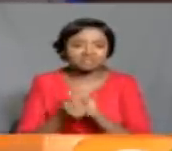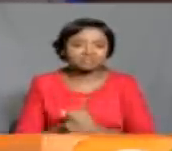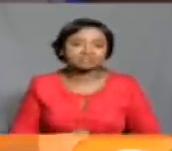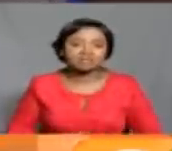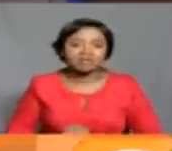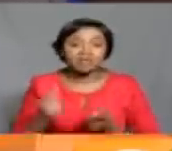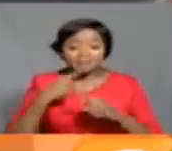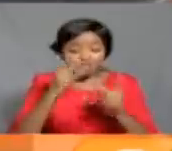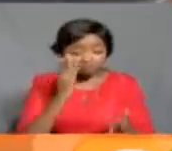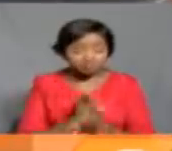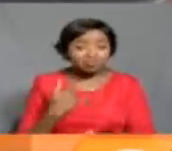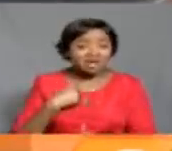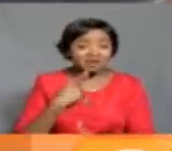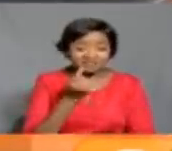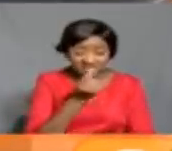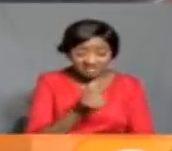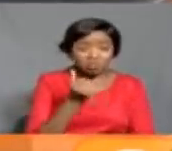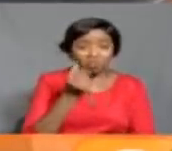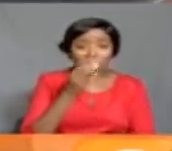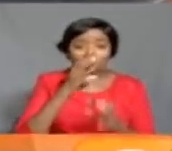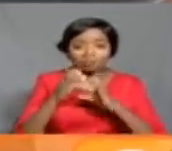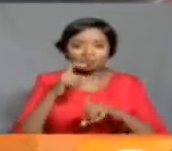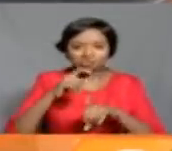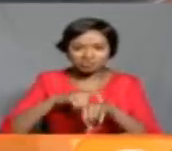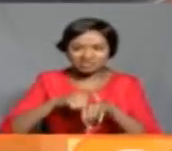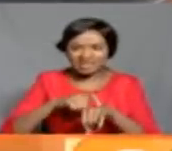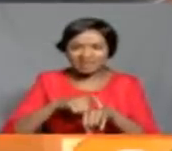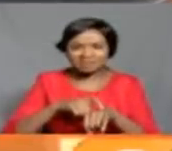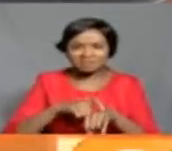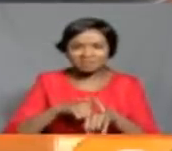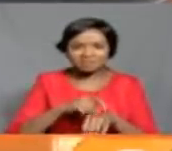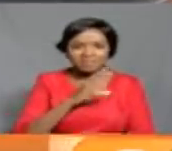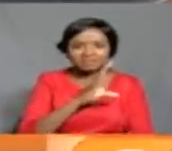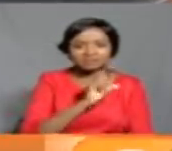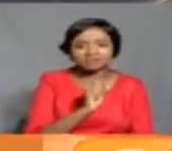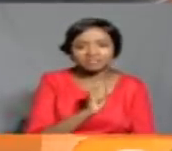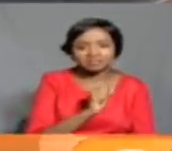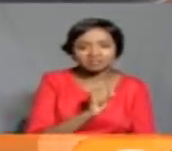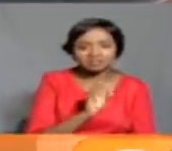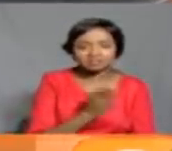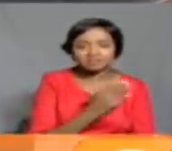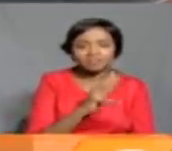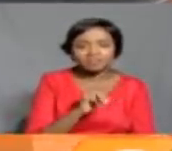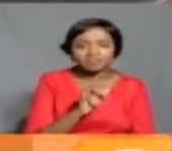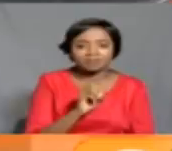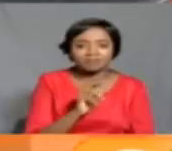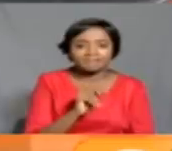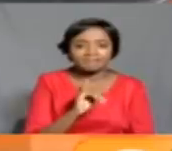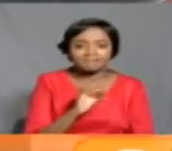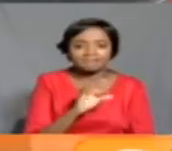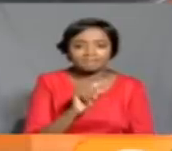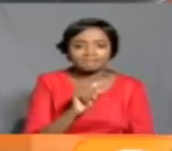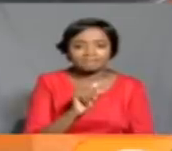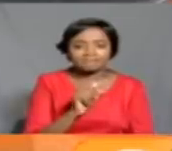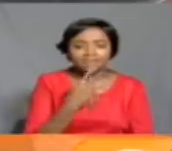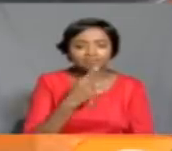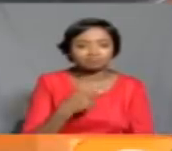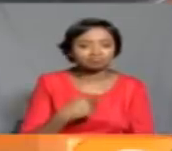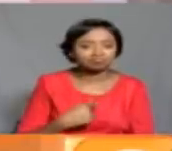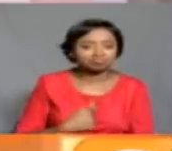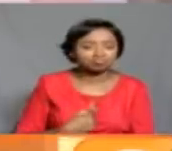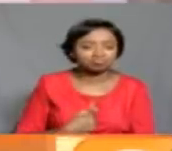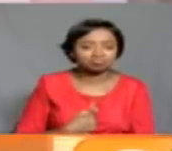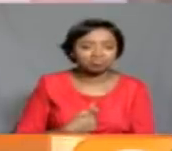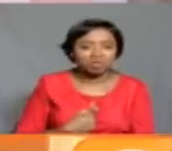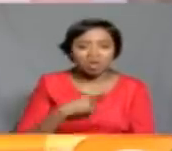bit of communication since China. I mean, CS Monica Juma, told us in